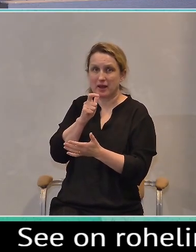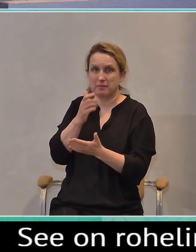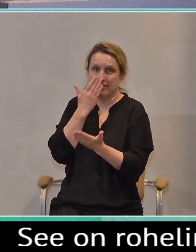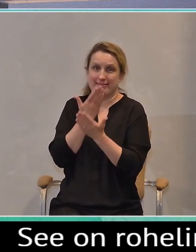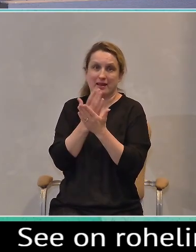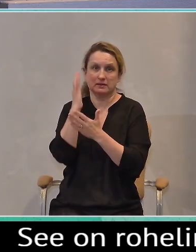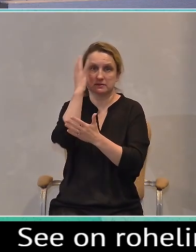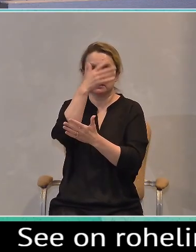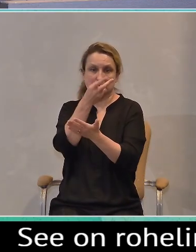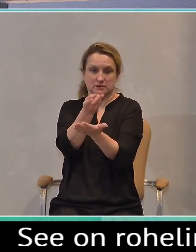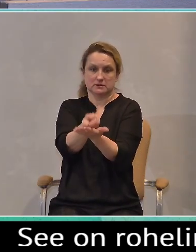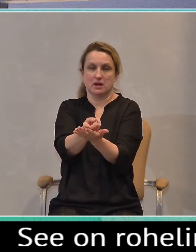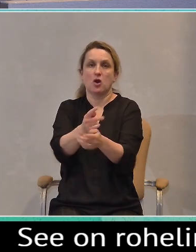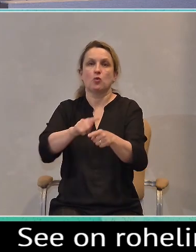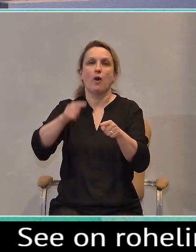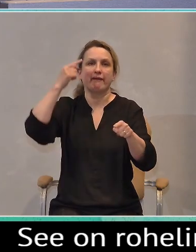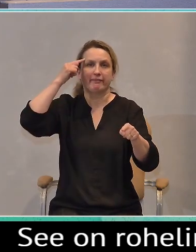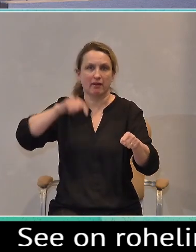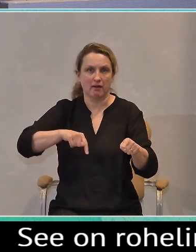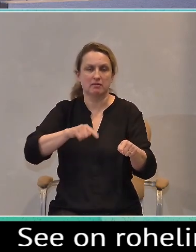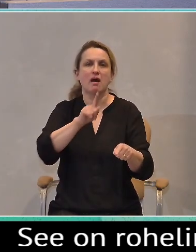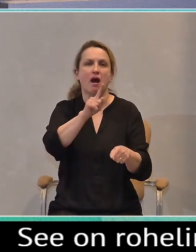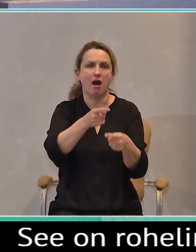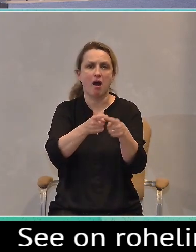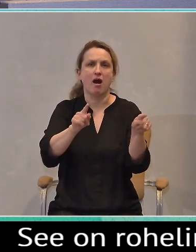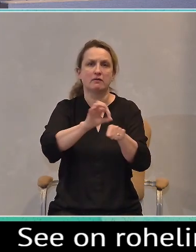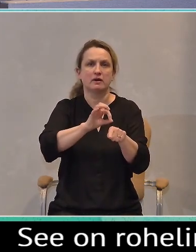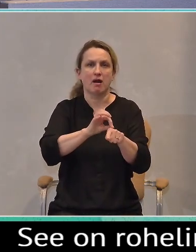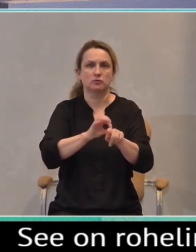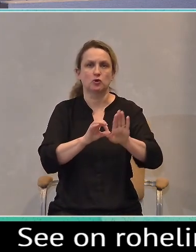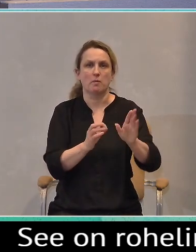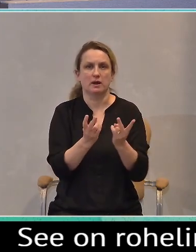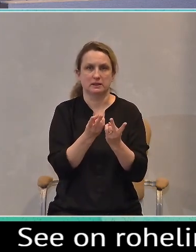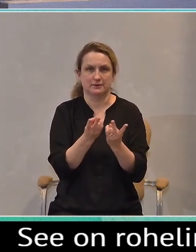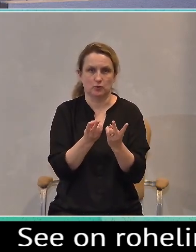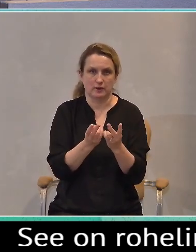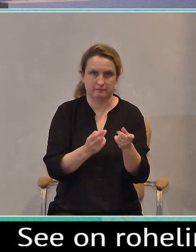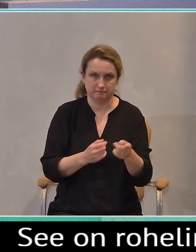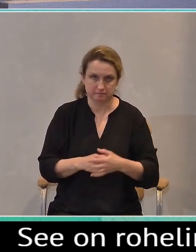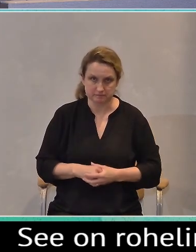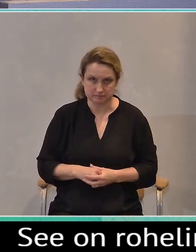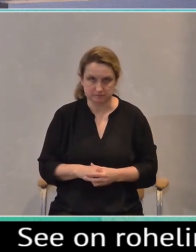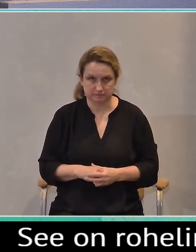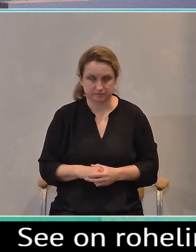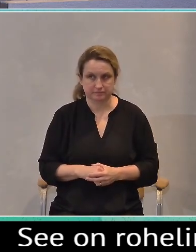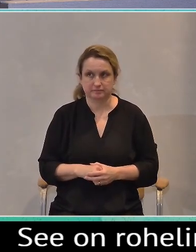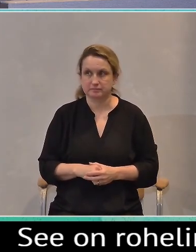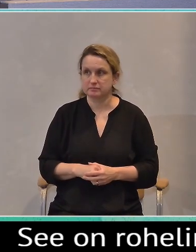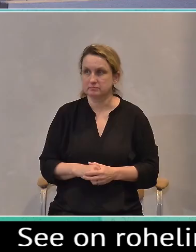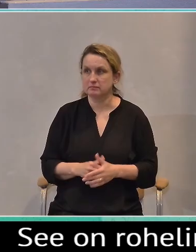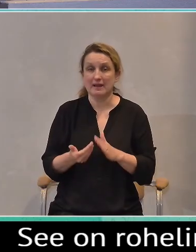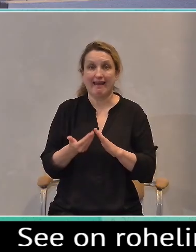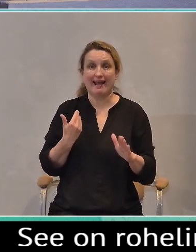condition. So they wouldn't have to explain the situation, particularly if they're unconscious or otherwise in a